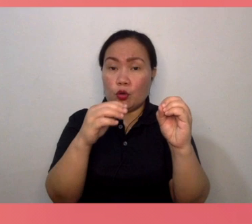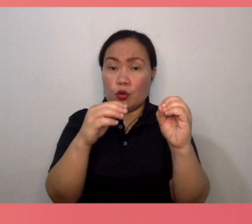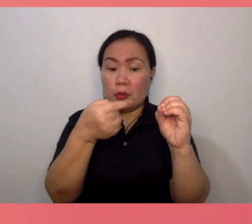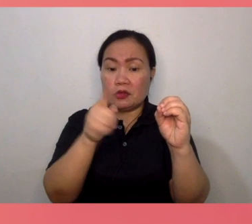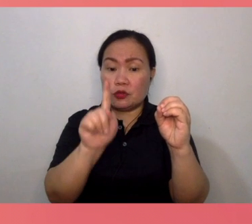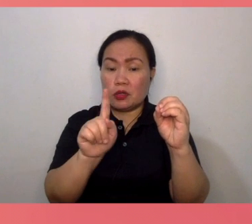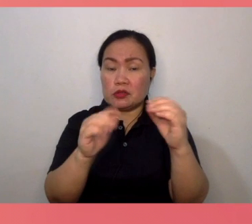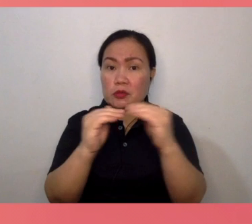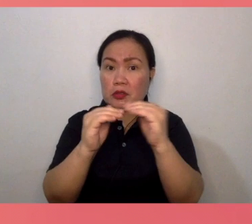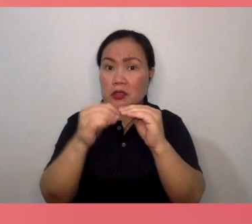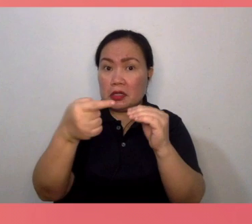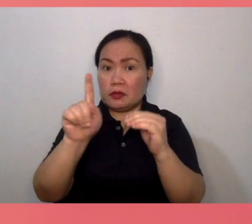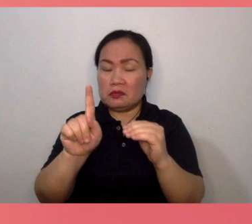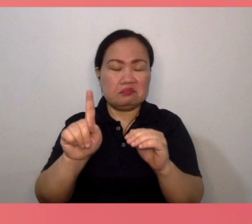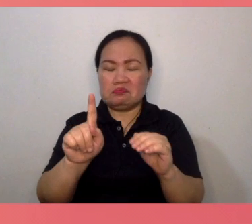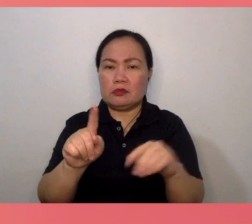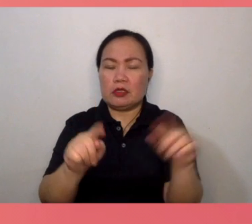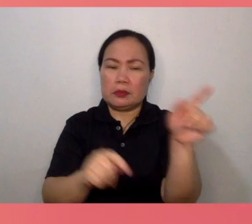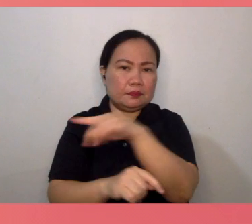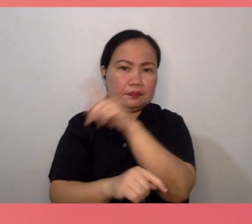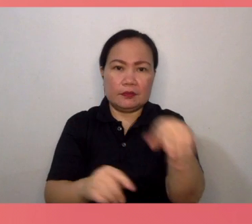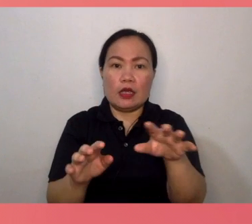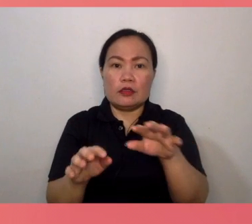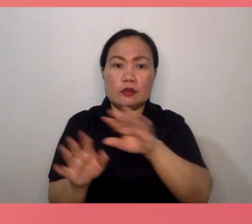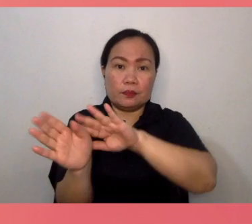ay 5. Hindi po itong 0.